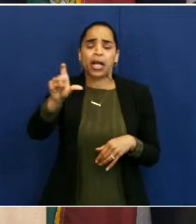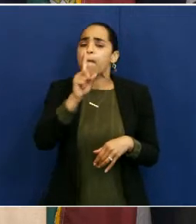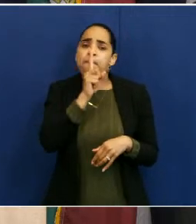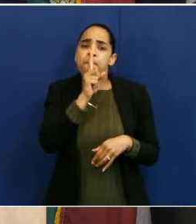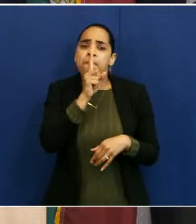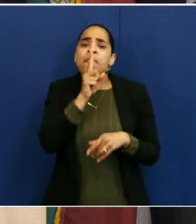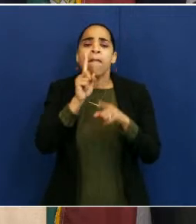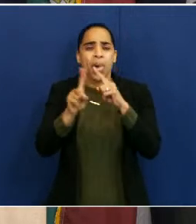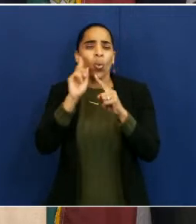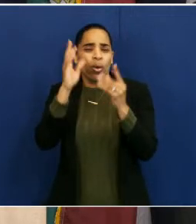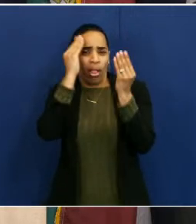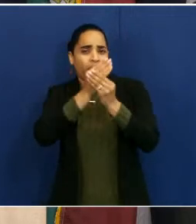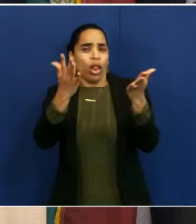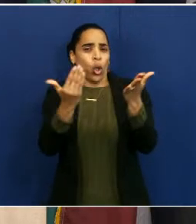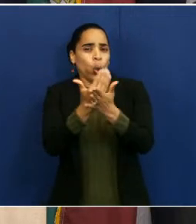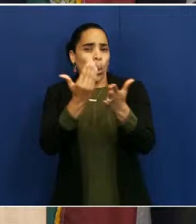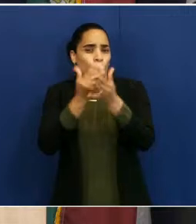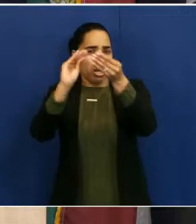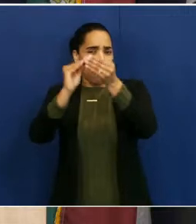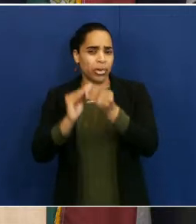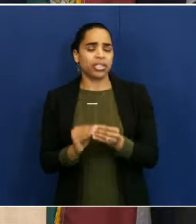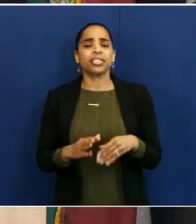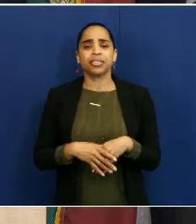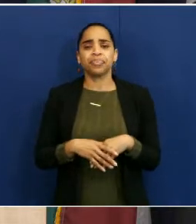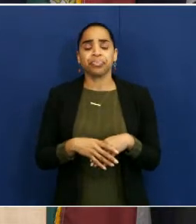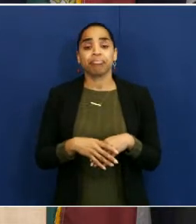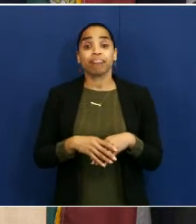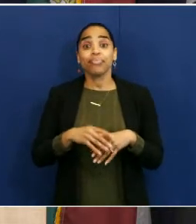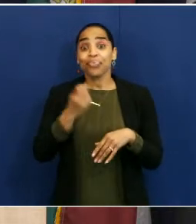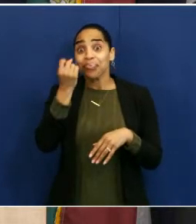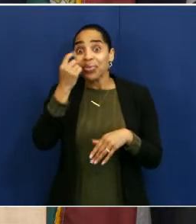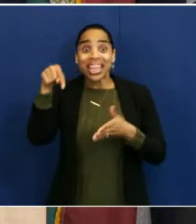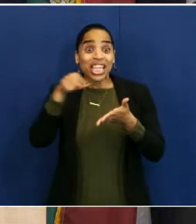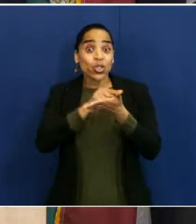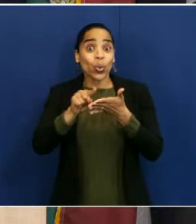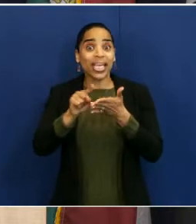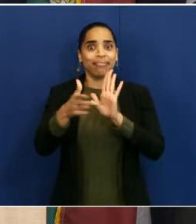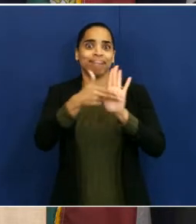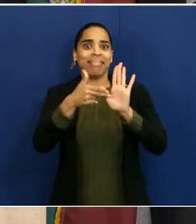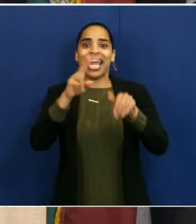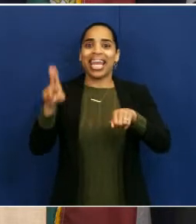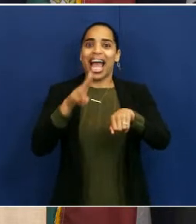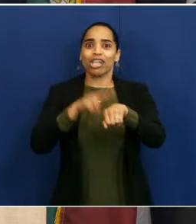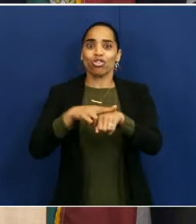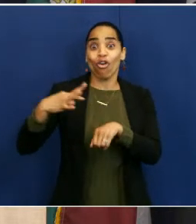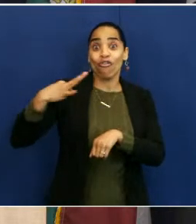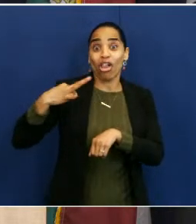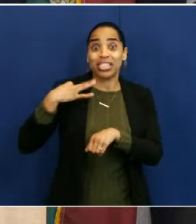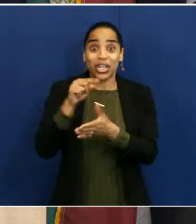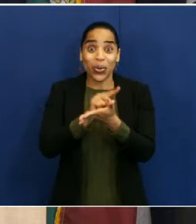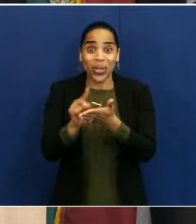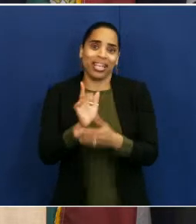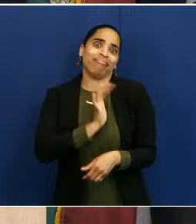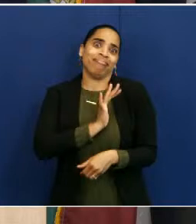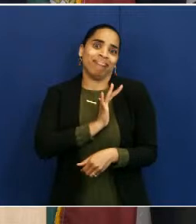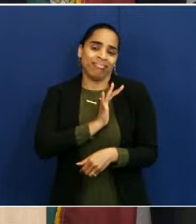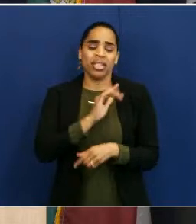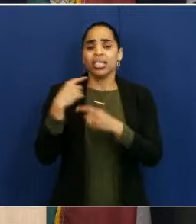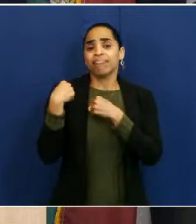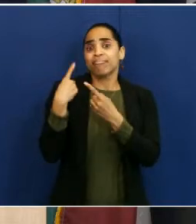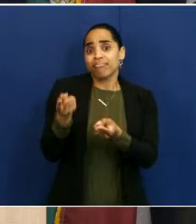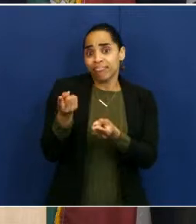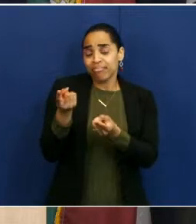of our data. And finally, I want to recognize National Volunteer Week, which is this week. Since the start of COVID-19, more